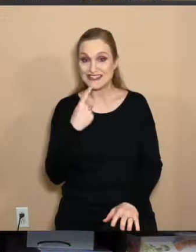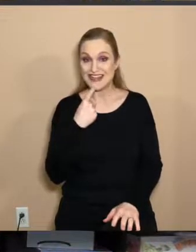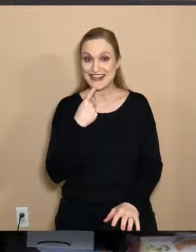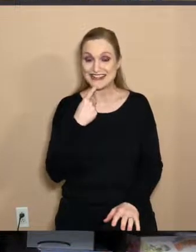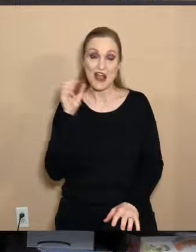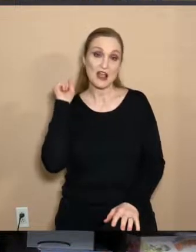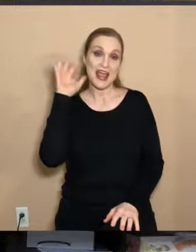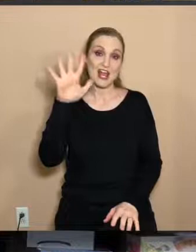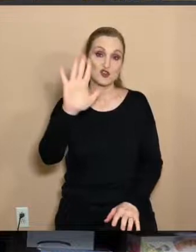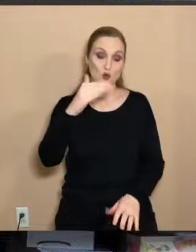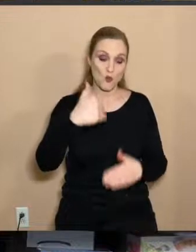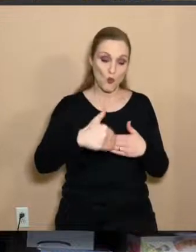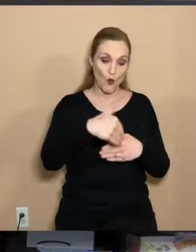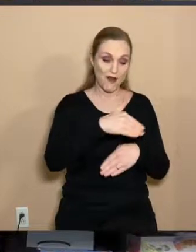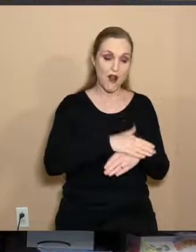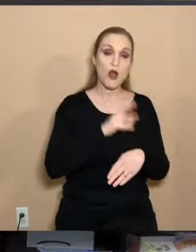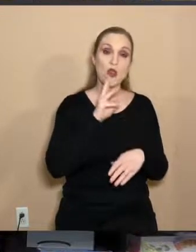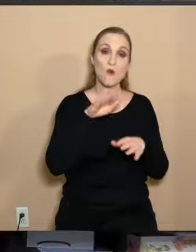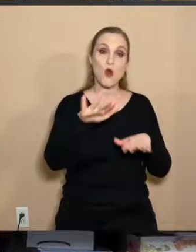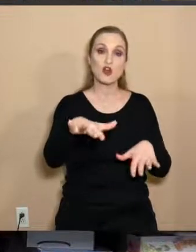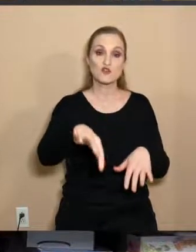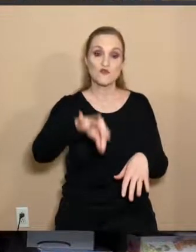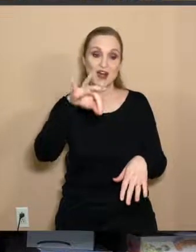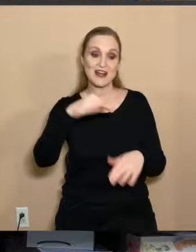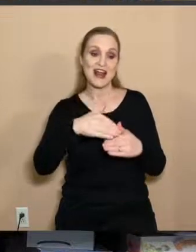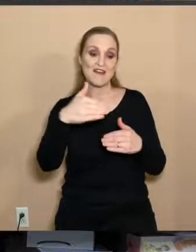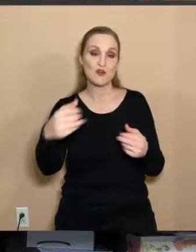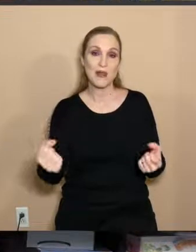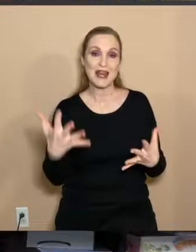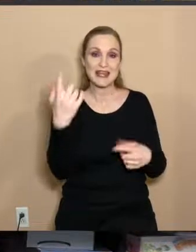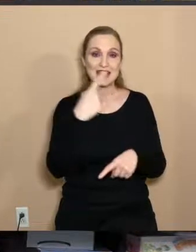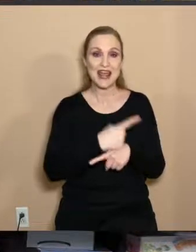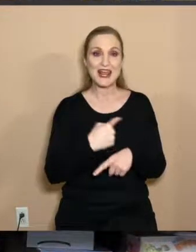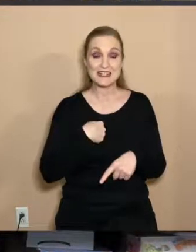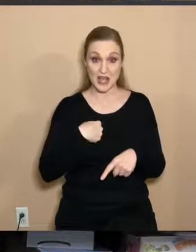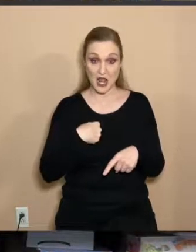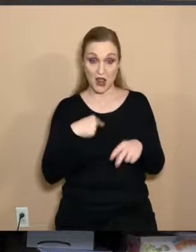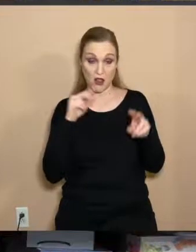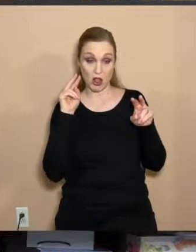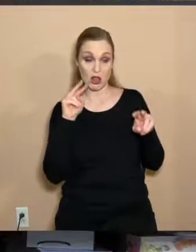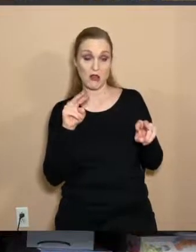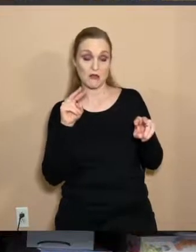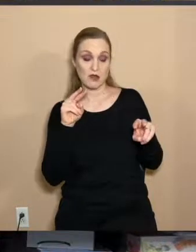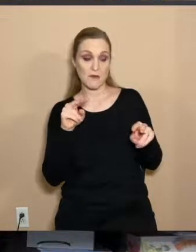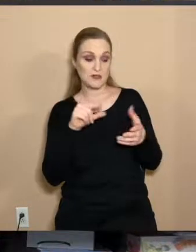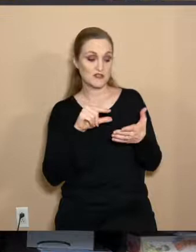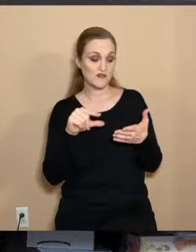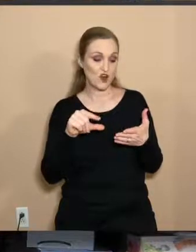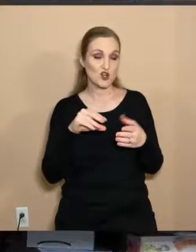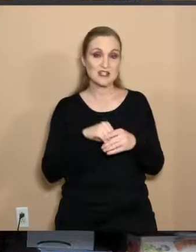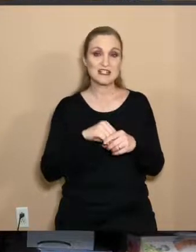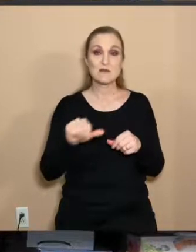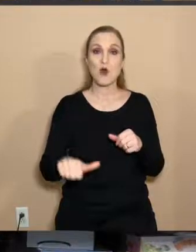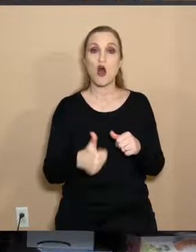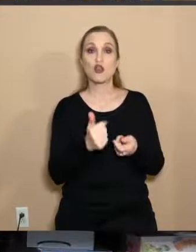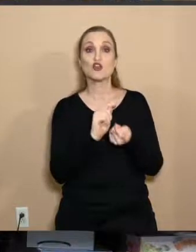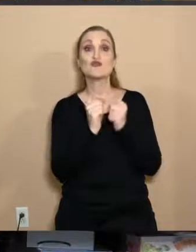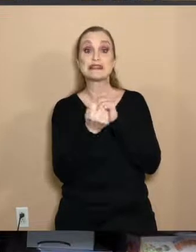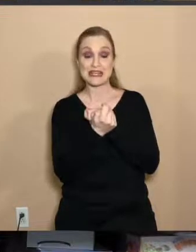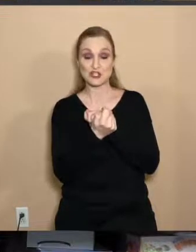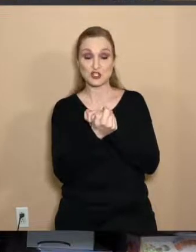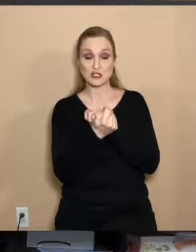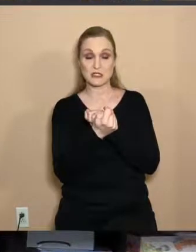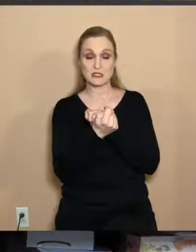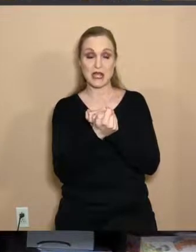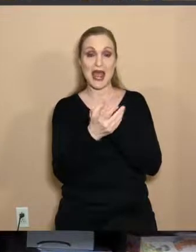your bread on the waters, for you will find it after many days," I looked up this verse in some other translations,